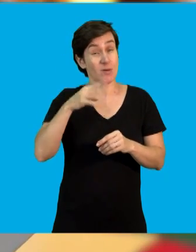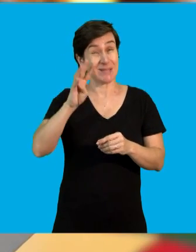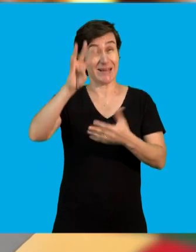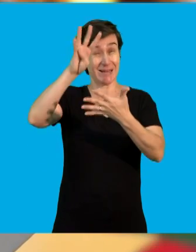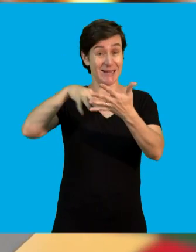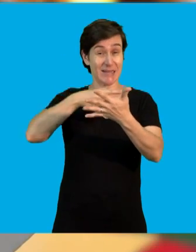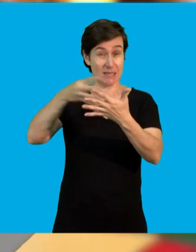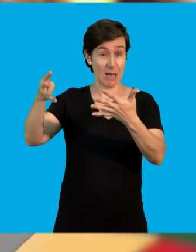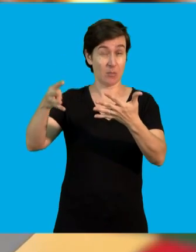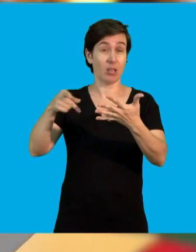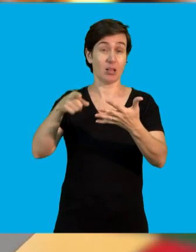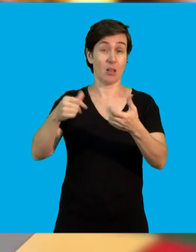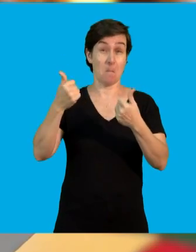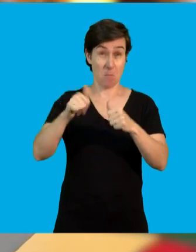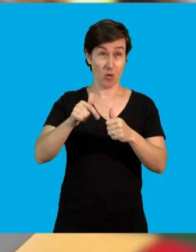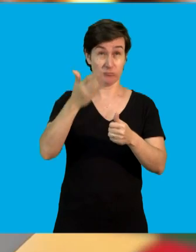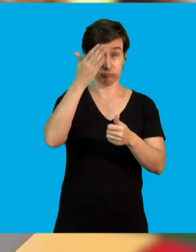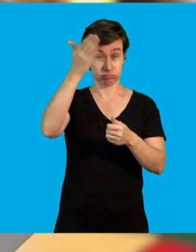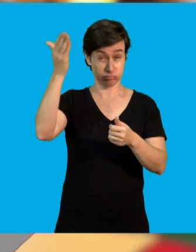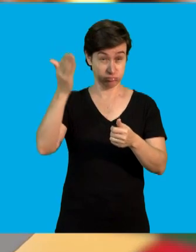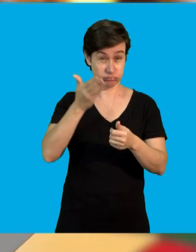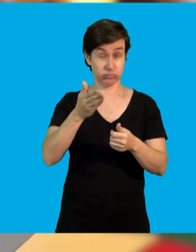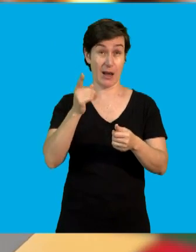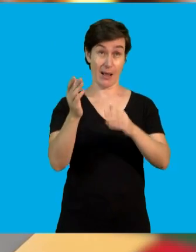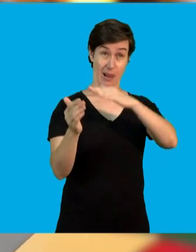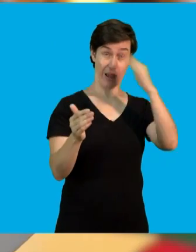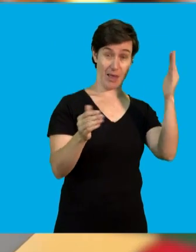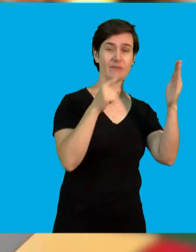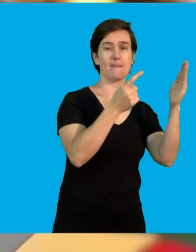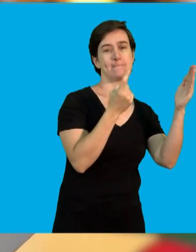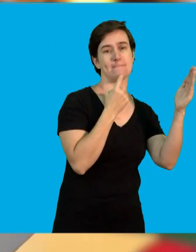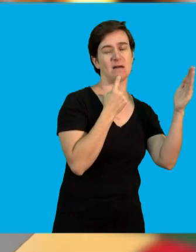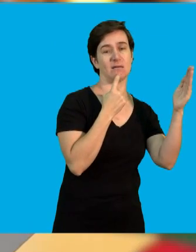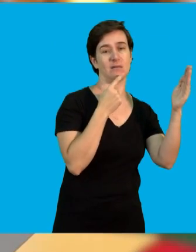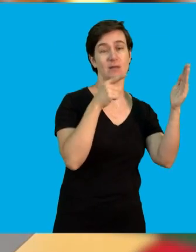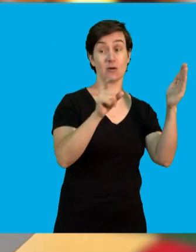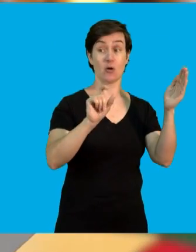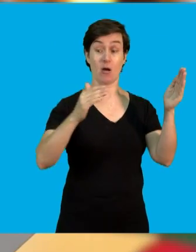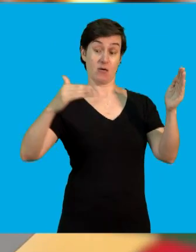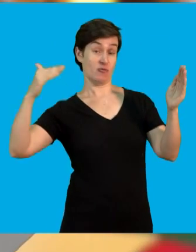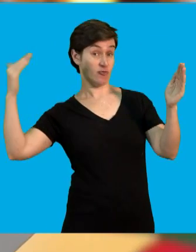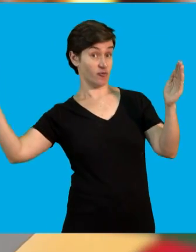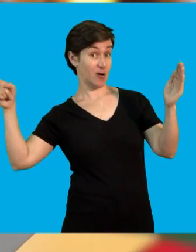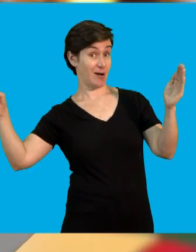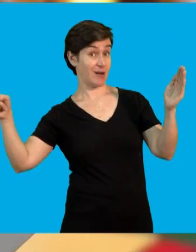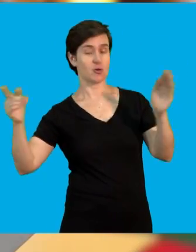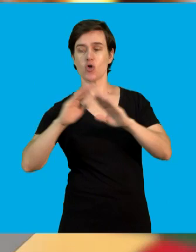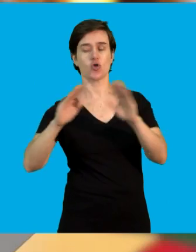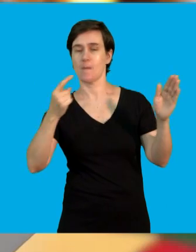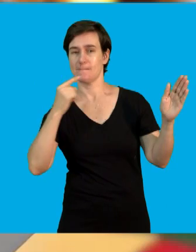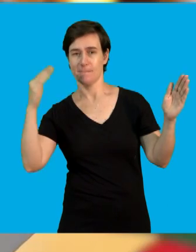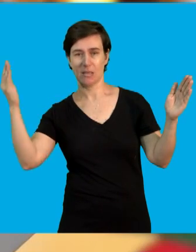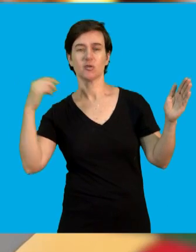periodic table contains the metals, which are found on the left-hand side of the periodic table, and towards the far right, that's where you find